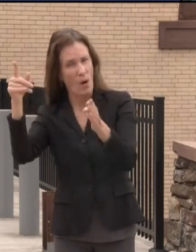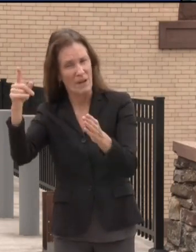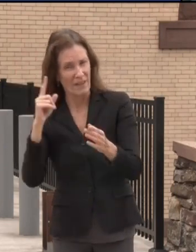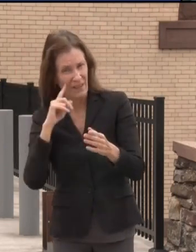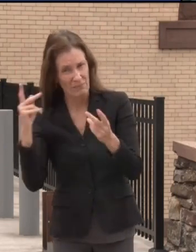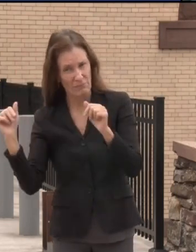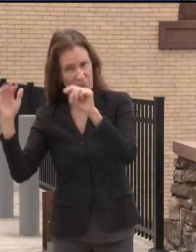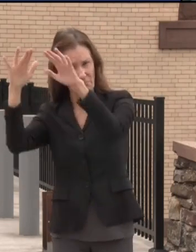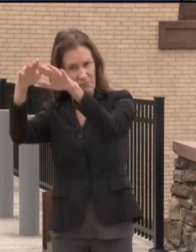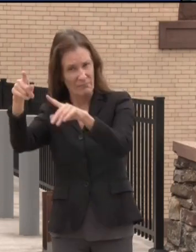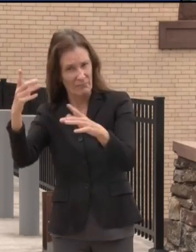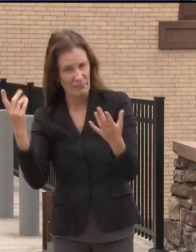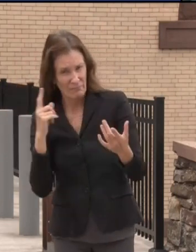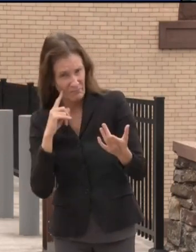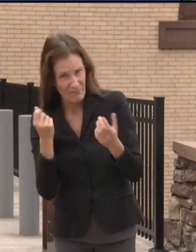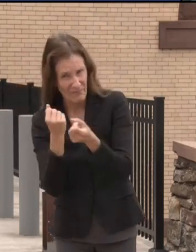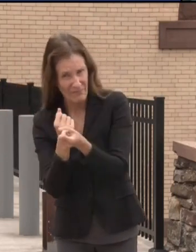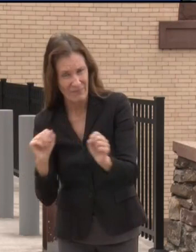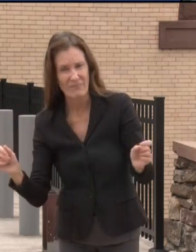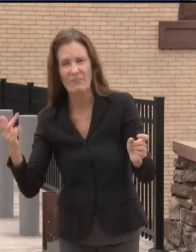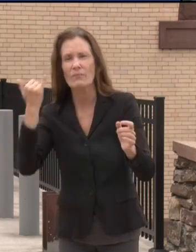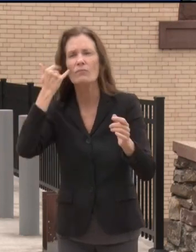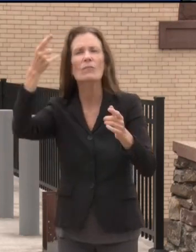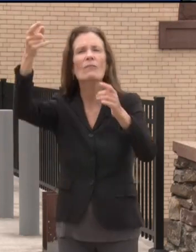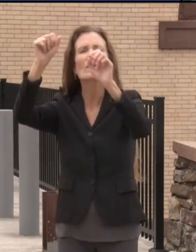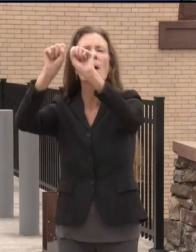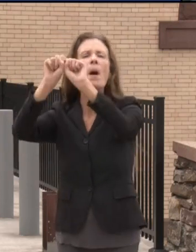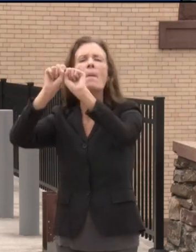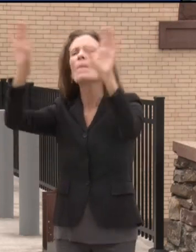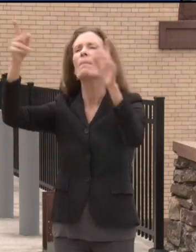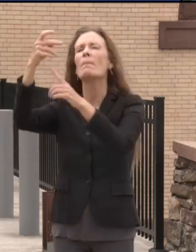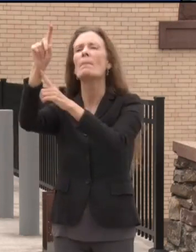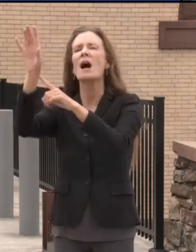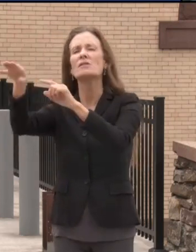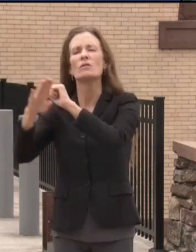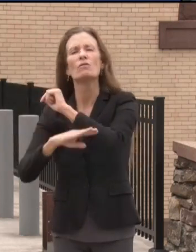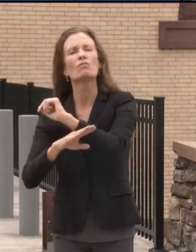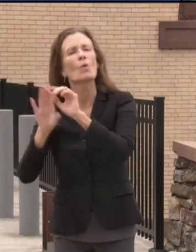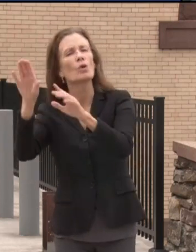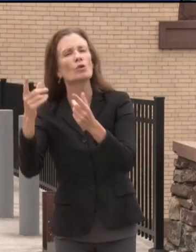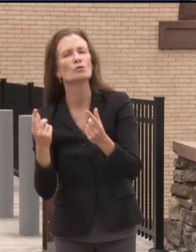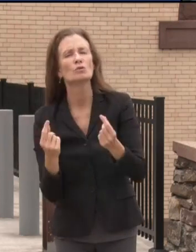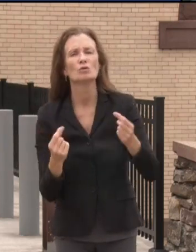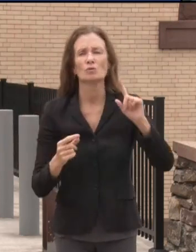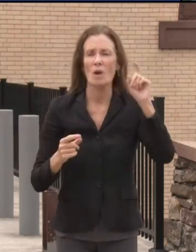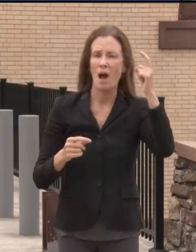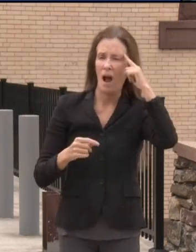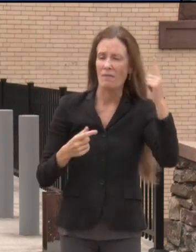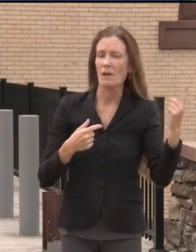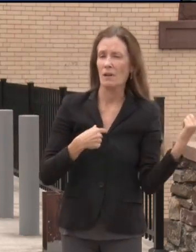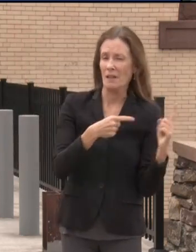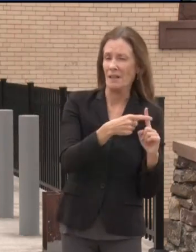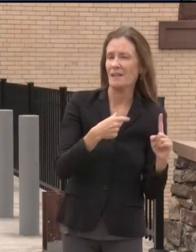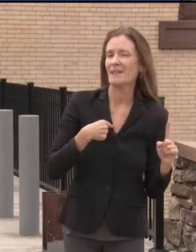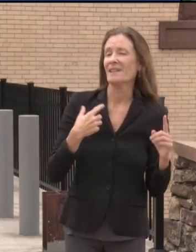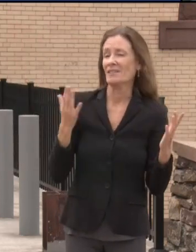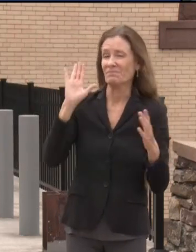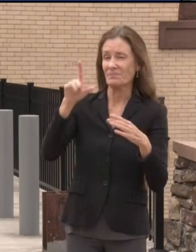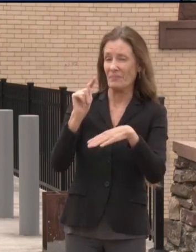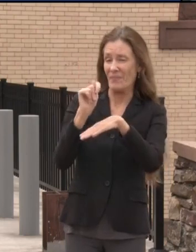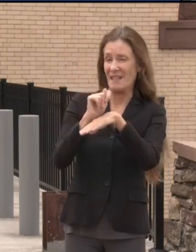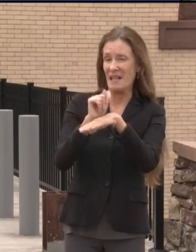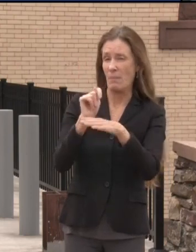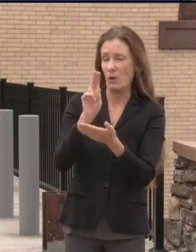you know, a gigantic surge come the fall, like some people are expecting? Yeah, it's a good point. Temple just decided for 2 weeks they're going to be 100%